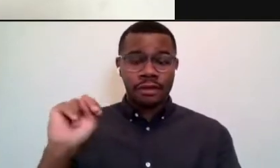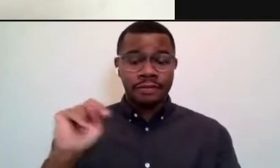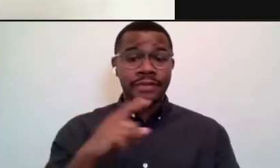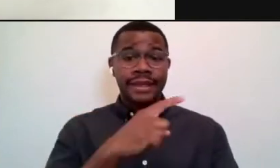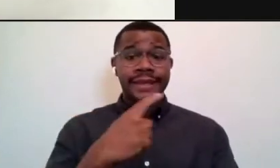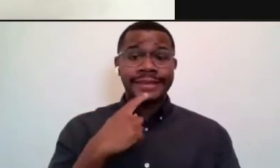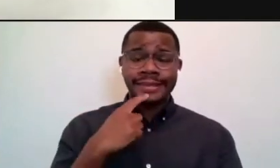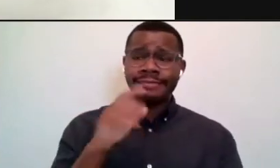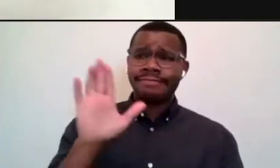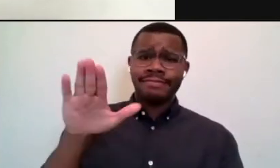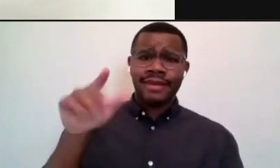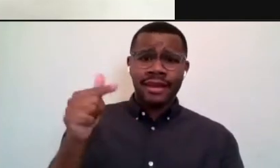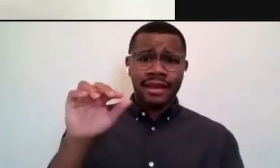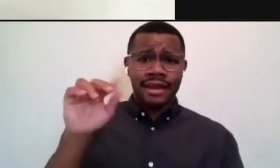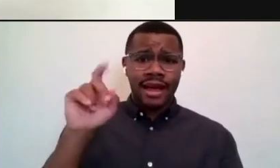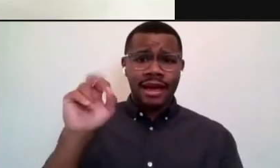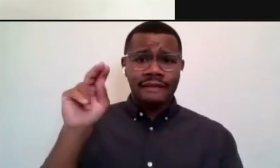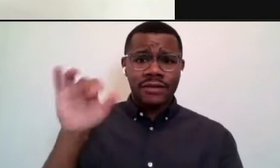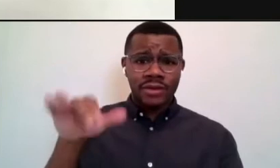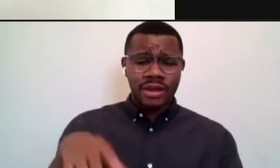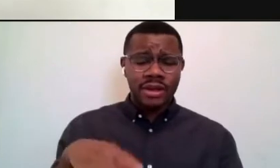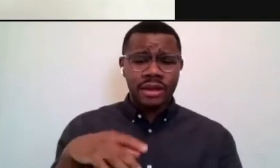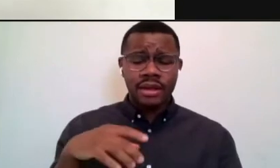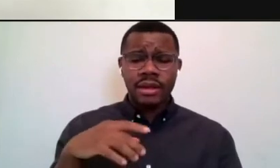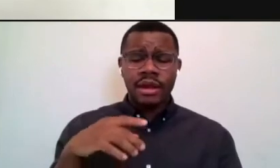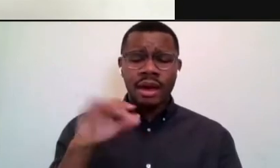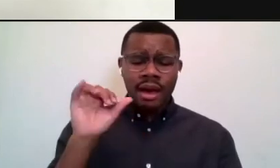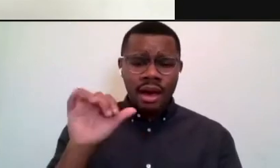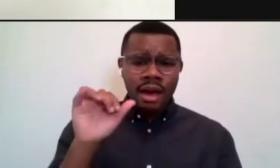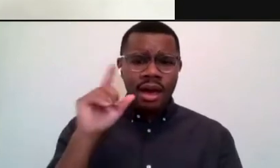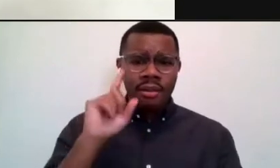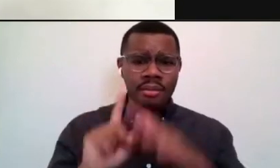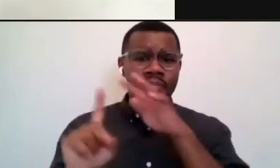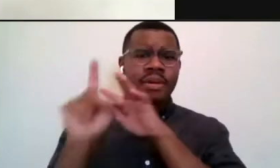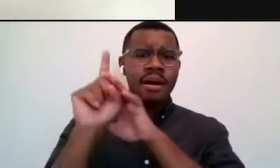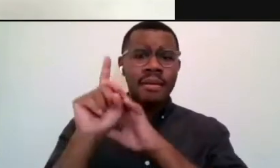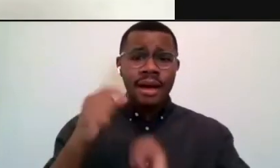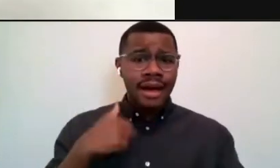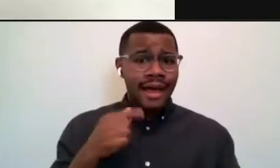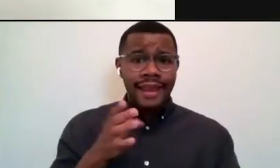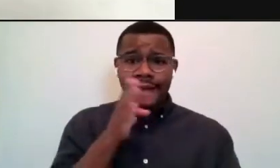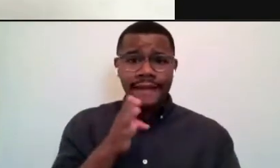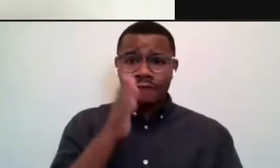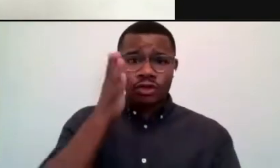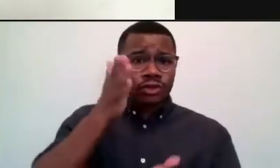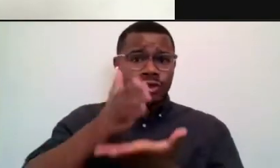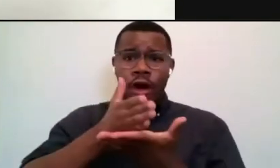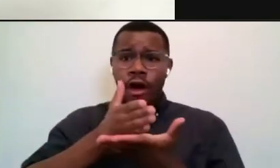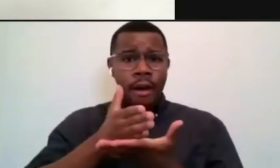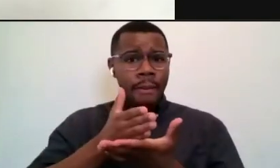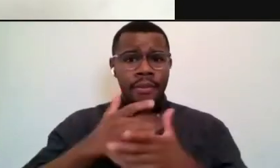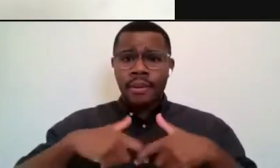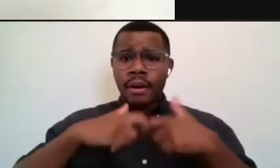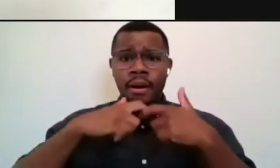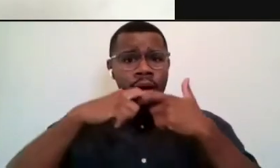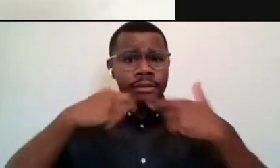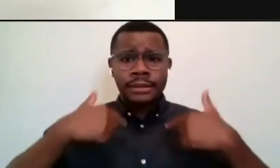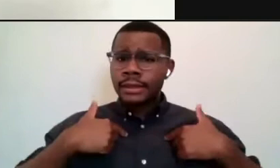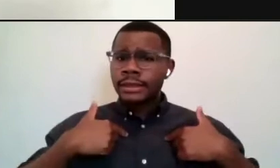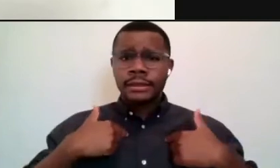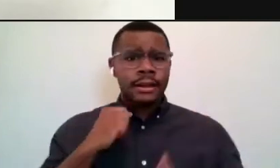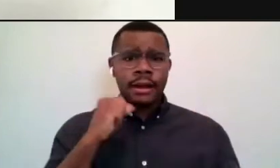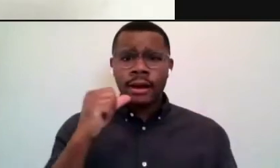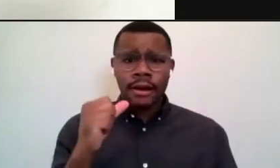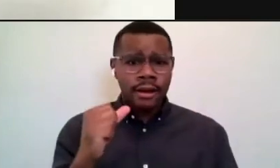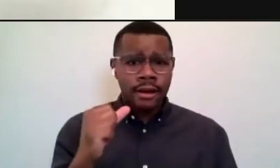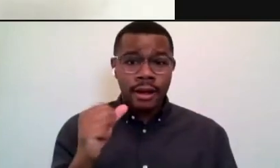it occurred to me, I just never stopped. I just hadn't really just stopped and took a break. And